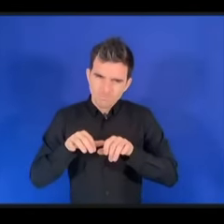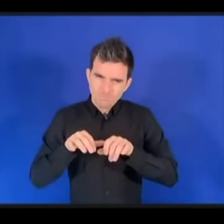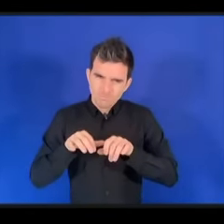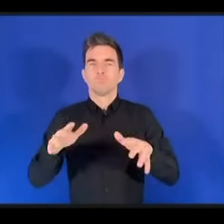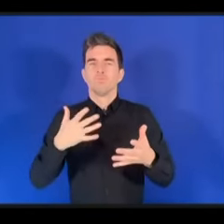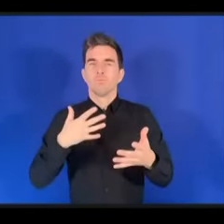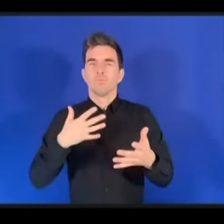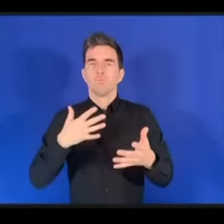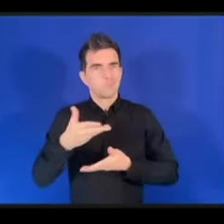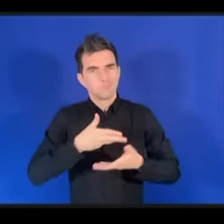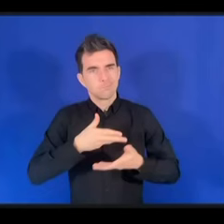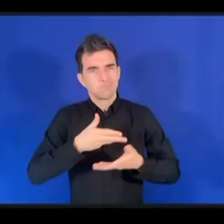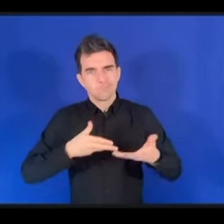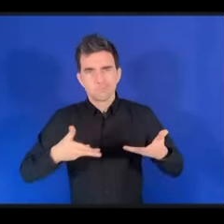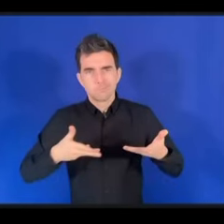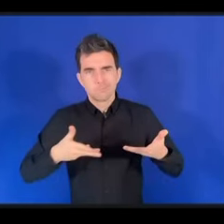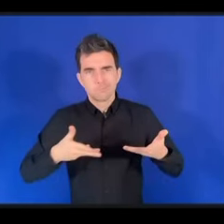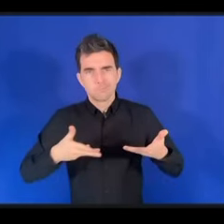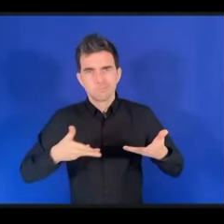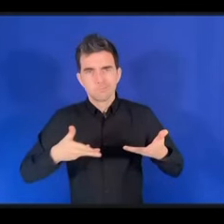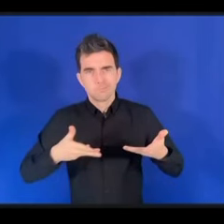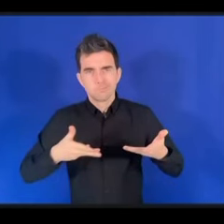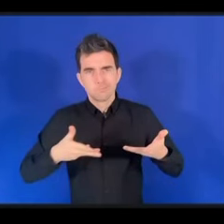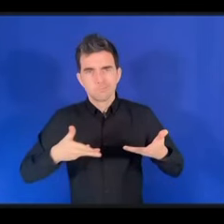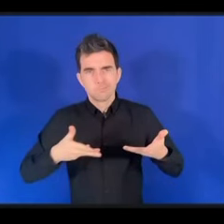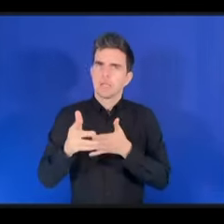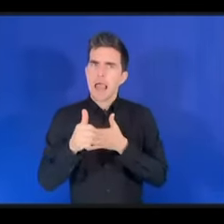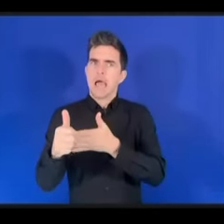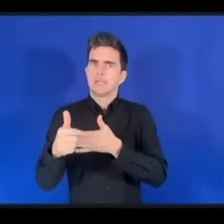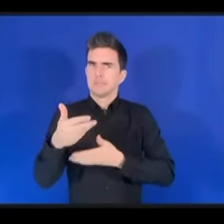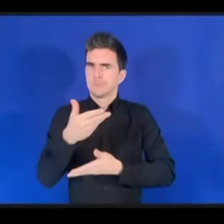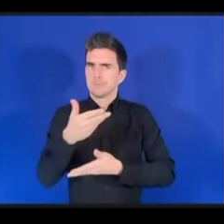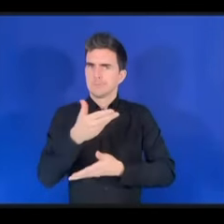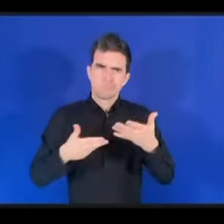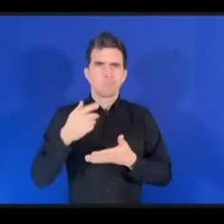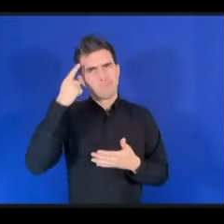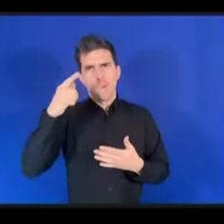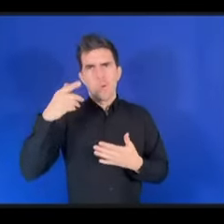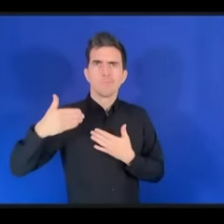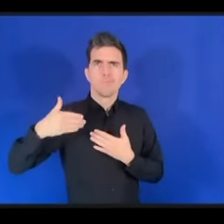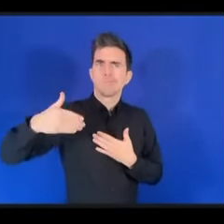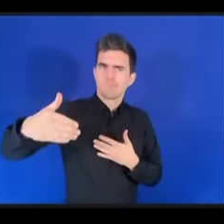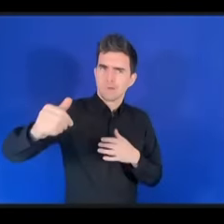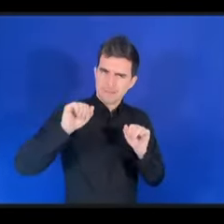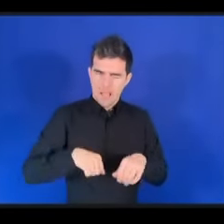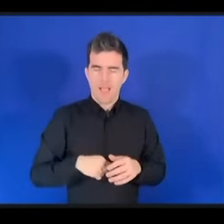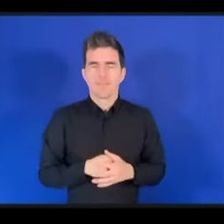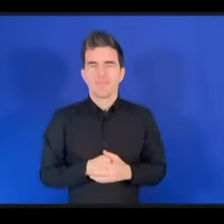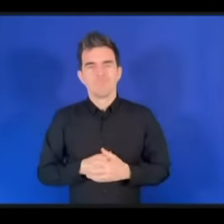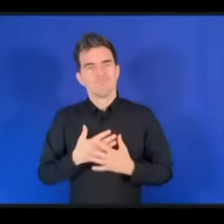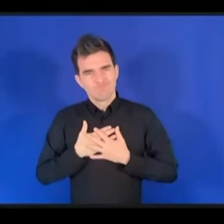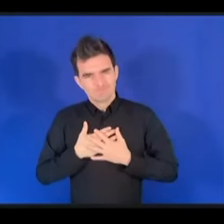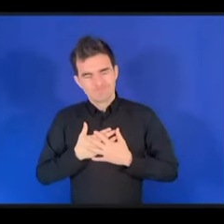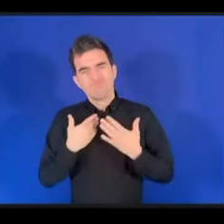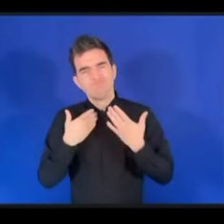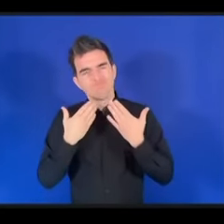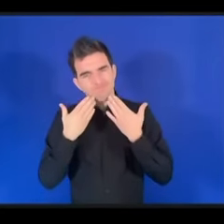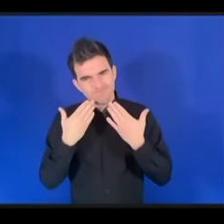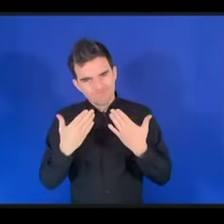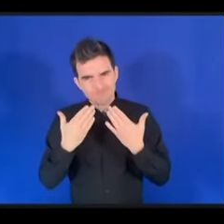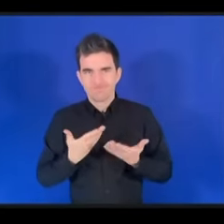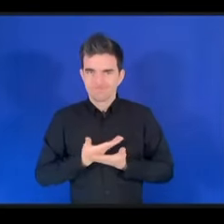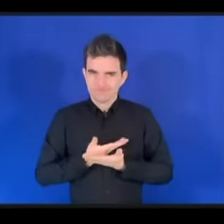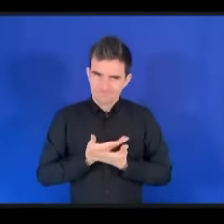Finally, I would hope very much that you have energy left in you to enjoy the city of